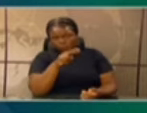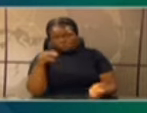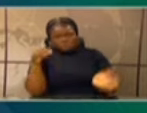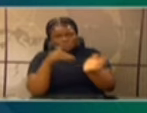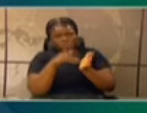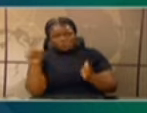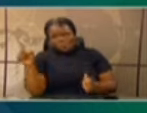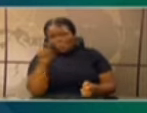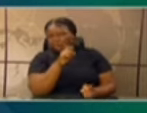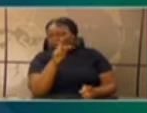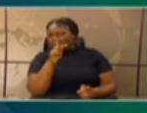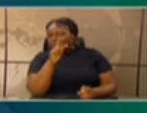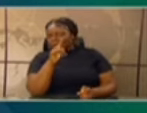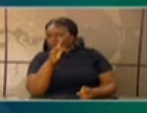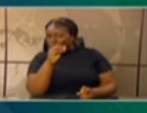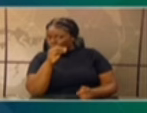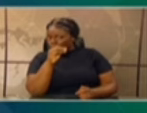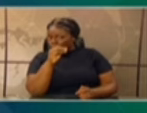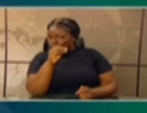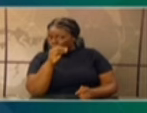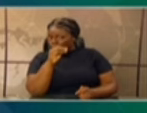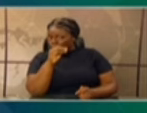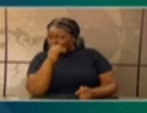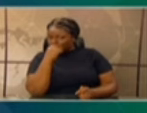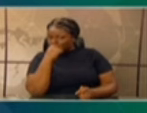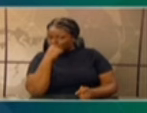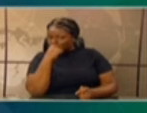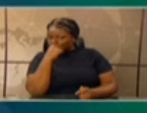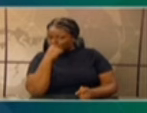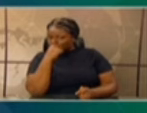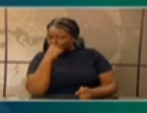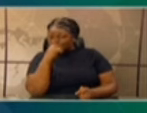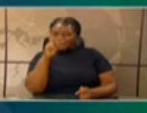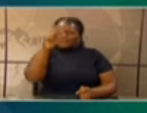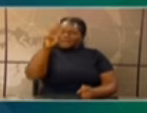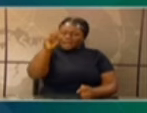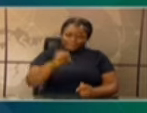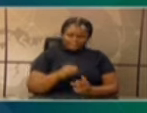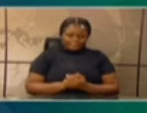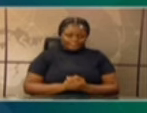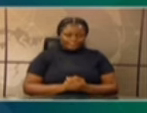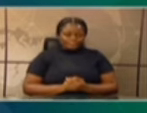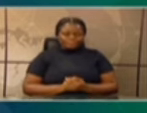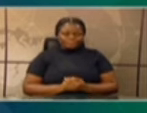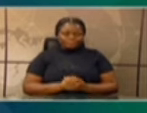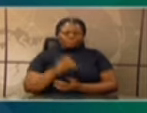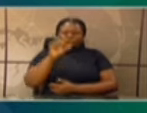422,100 kilometers. Afe, ye UK, if you home, Nafa, Switzerland, brah.